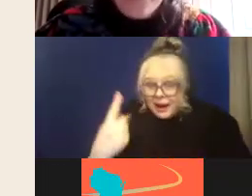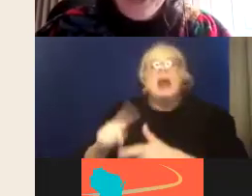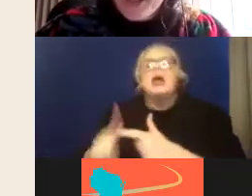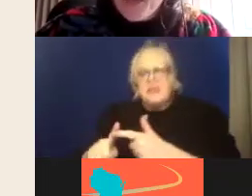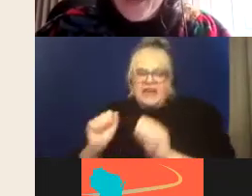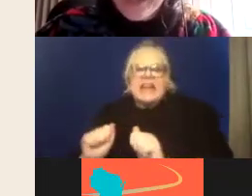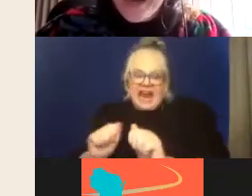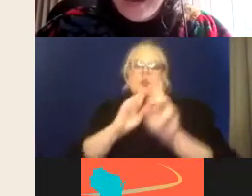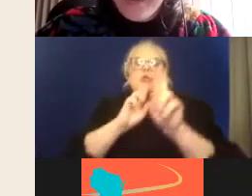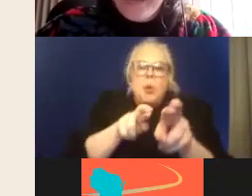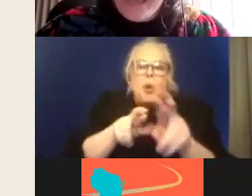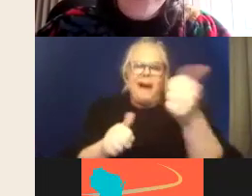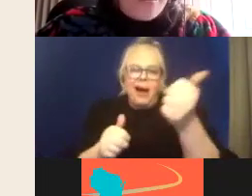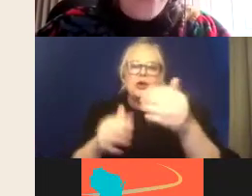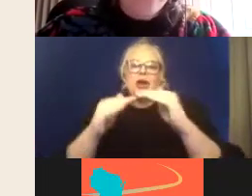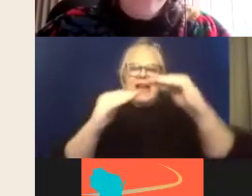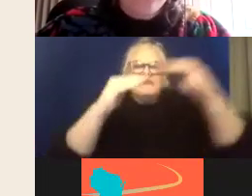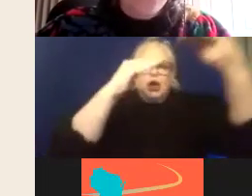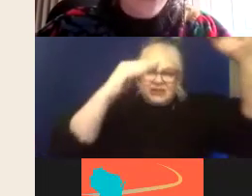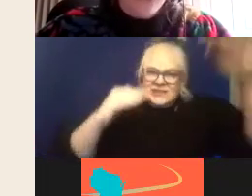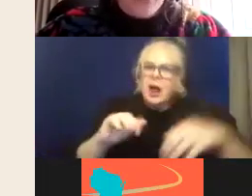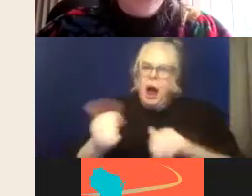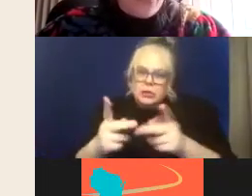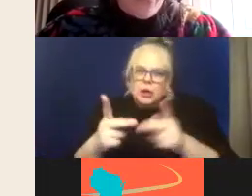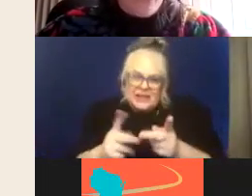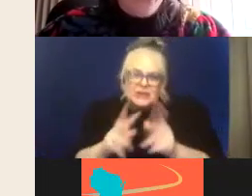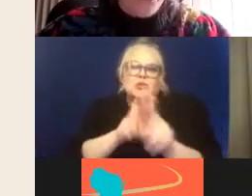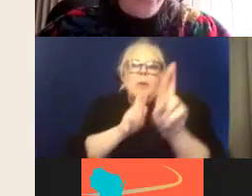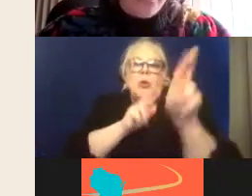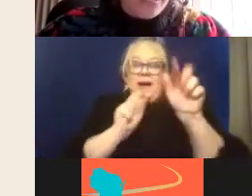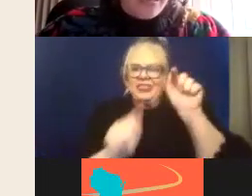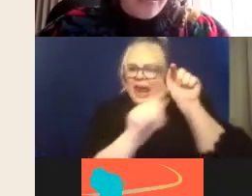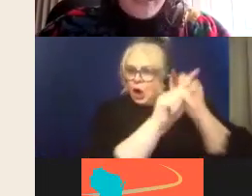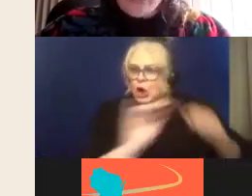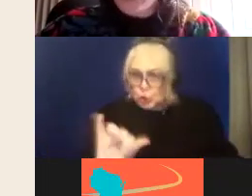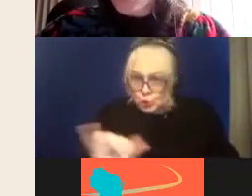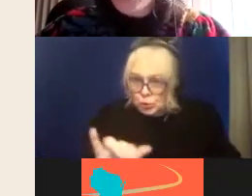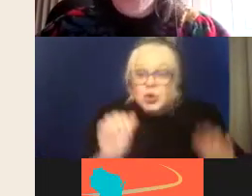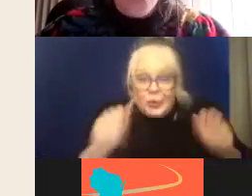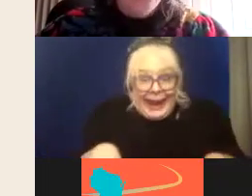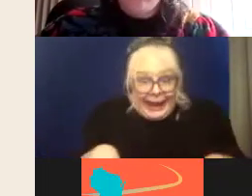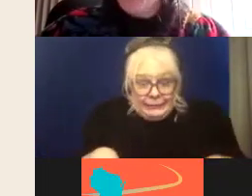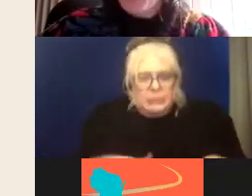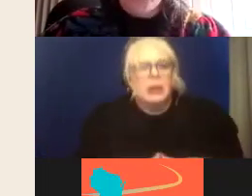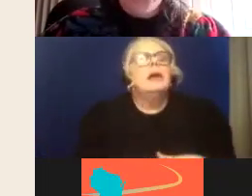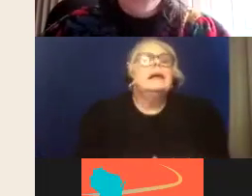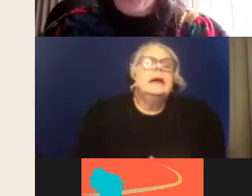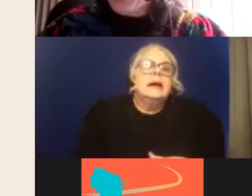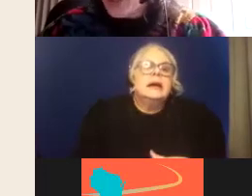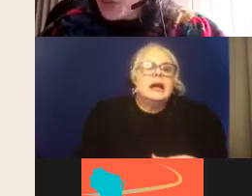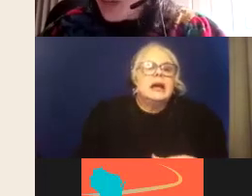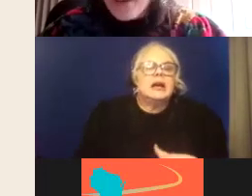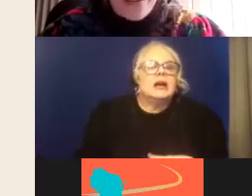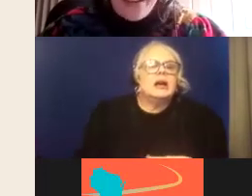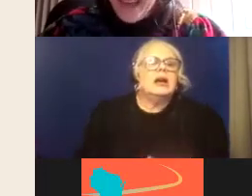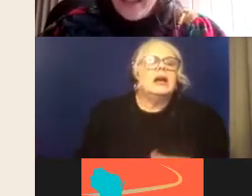And as I mentioned on the previous slide, it's not the survivor's job to figure out who should be investigating the case or what the perpetrator should be